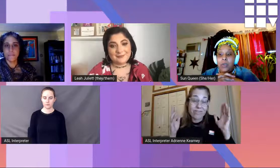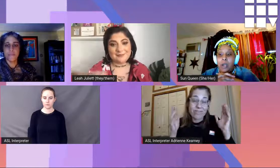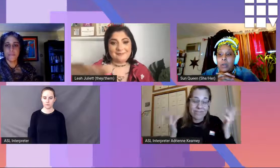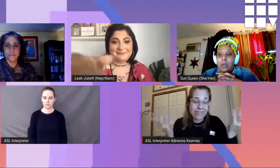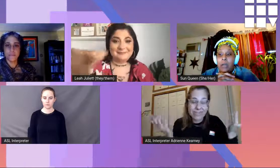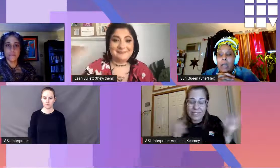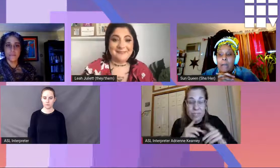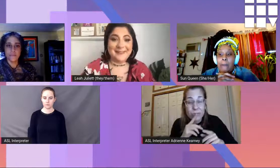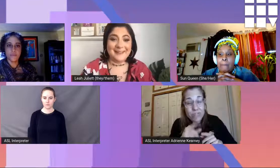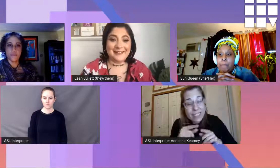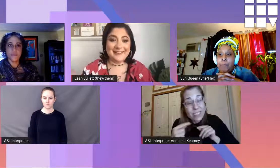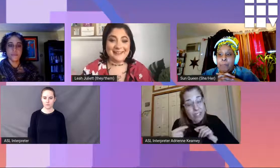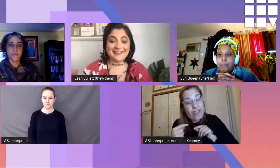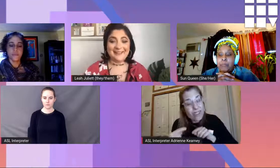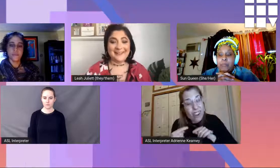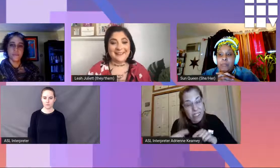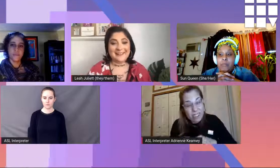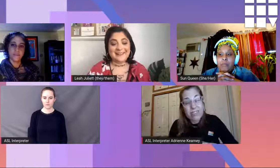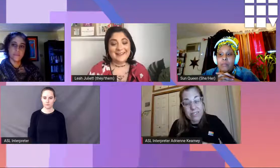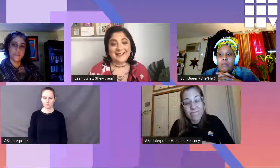really a struggle. And